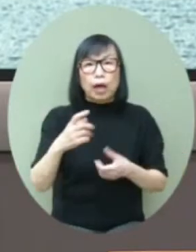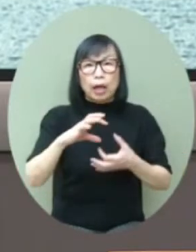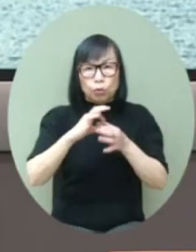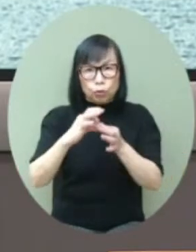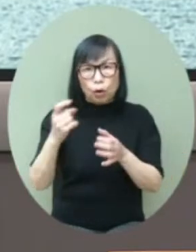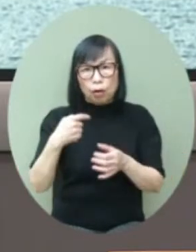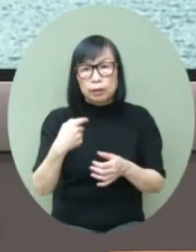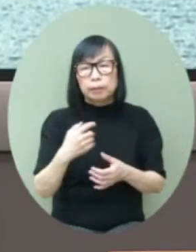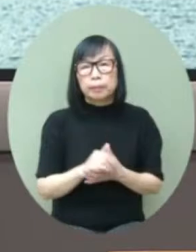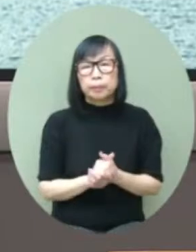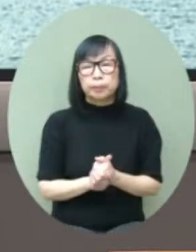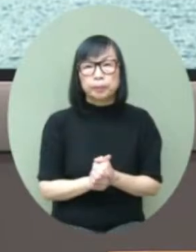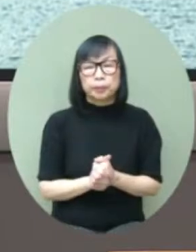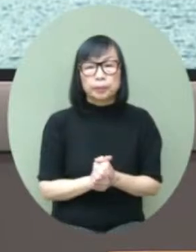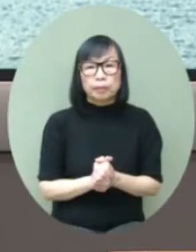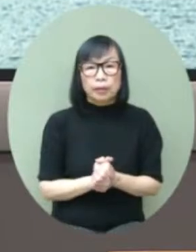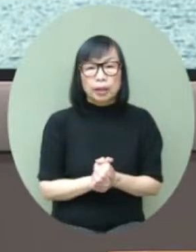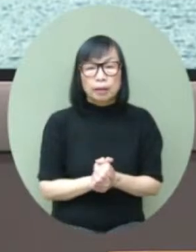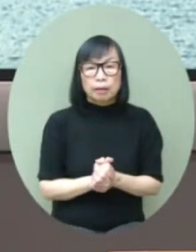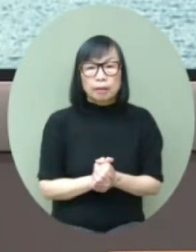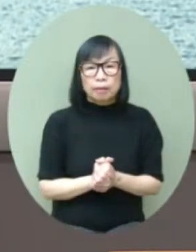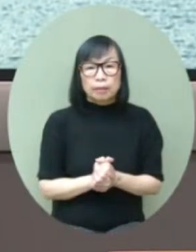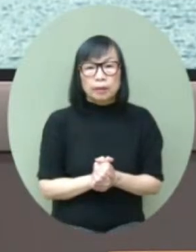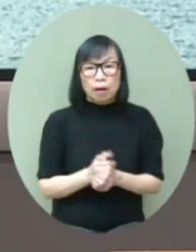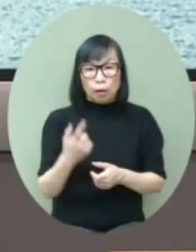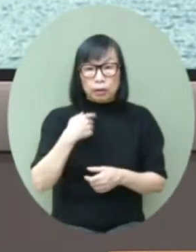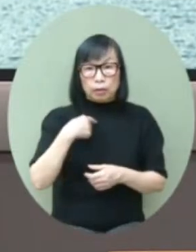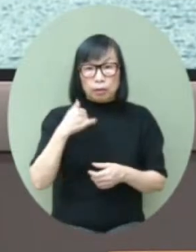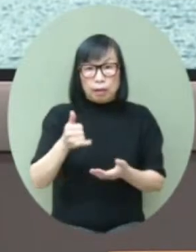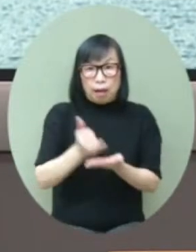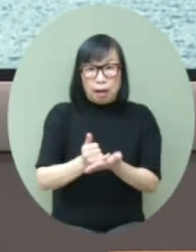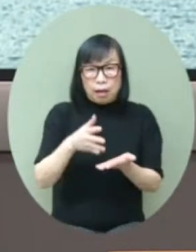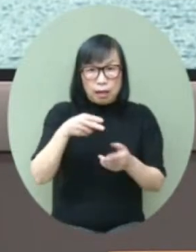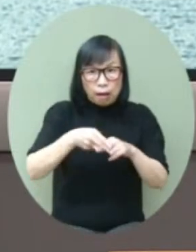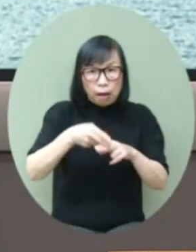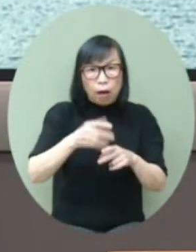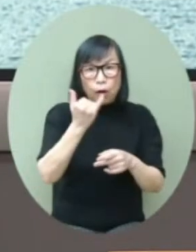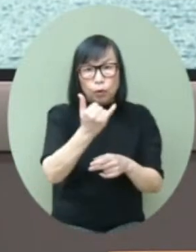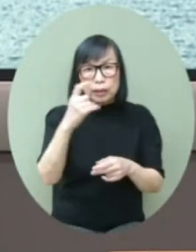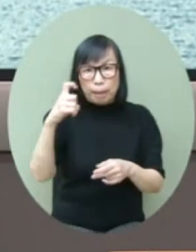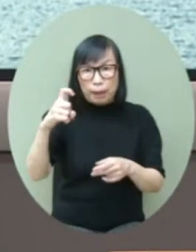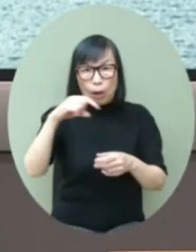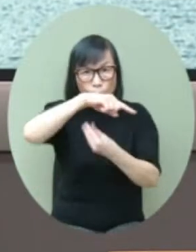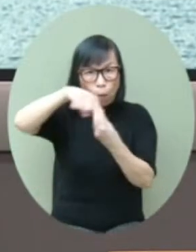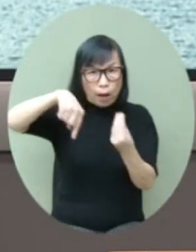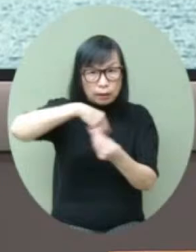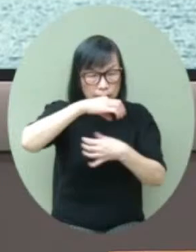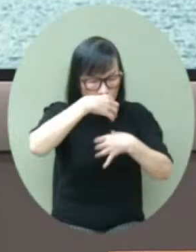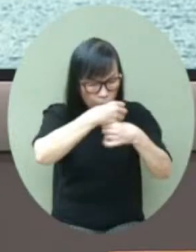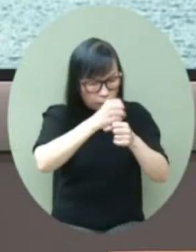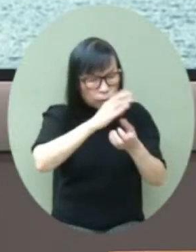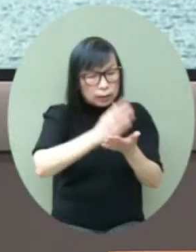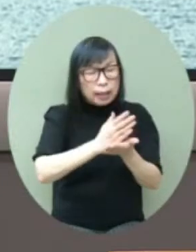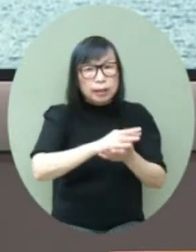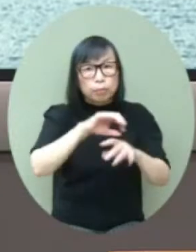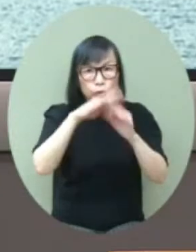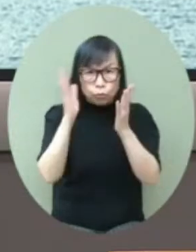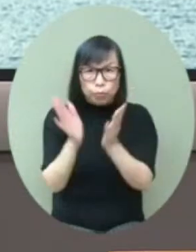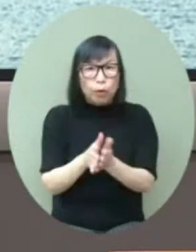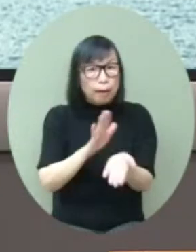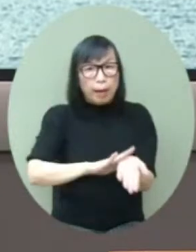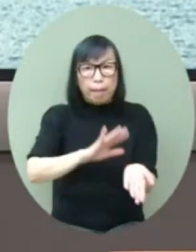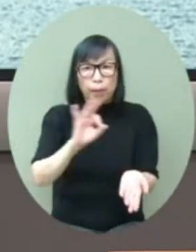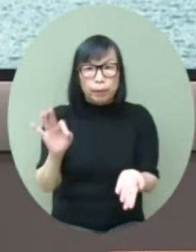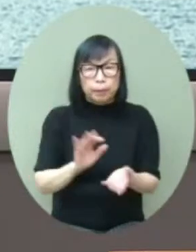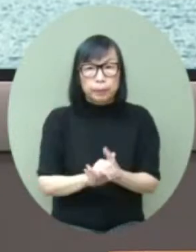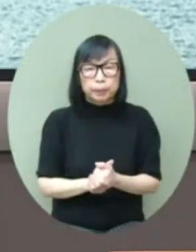pay by cash. So we hope that they will contact us as soon as possible. At the restaurant, we also obtained 69 samples, all